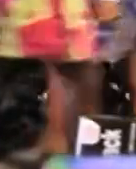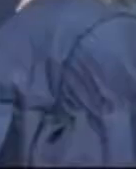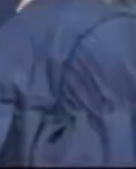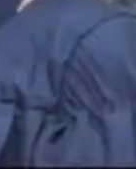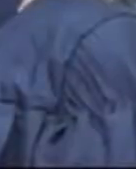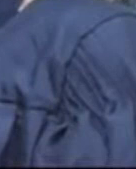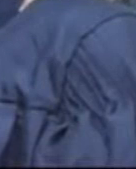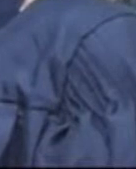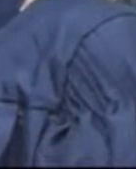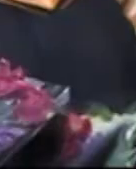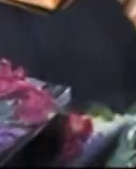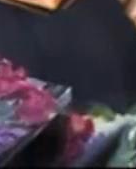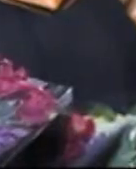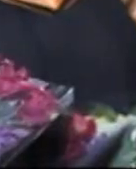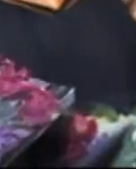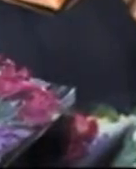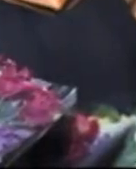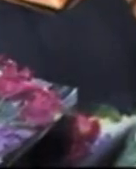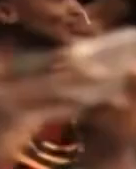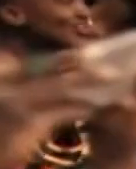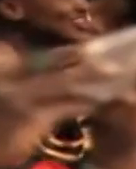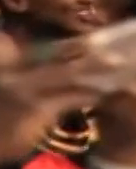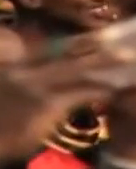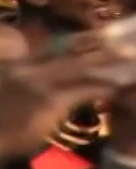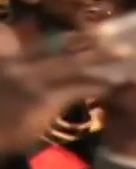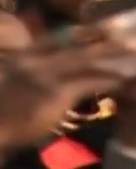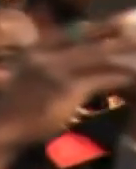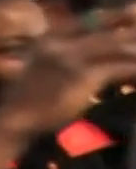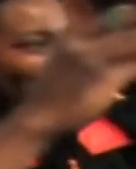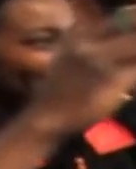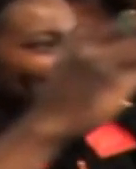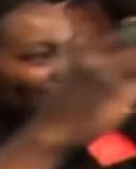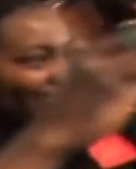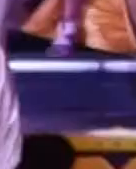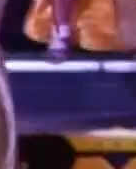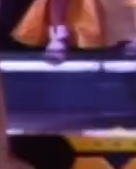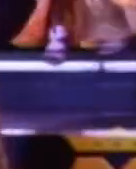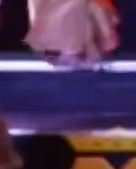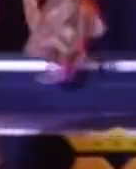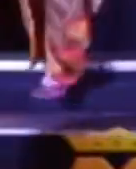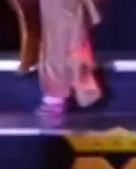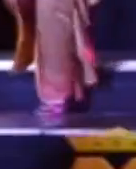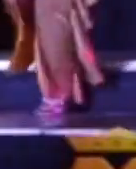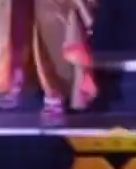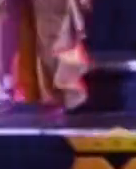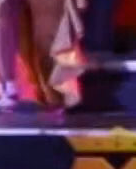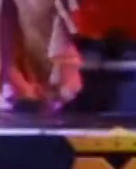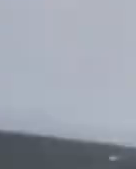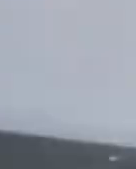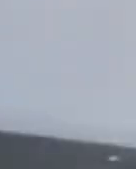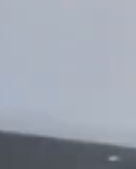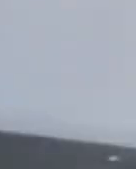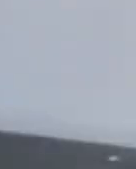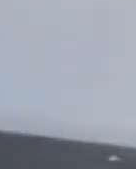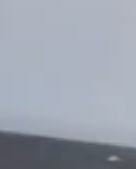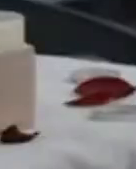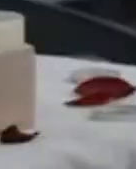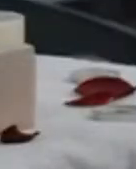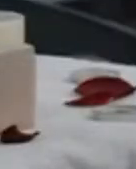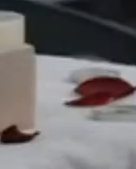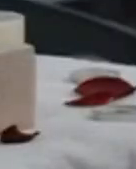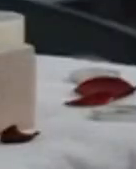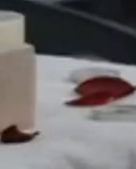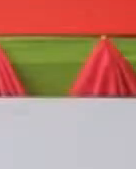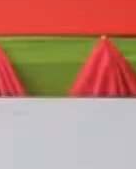and Meru. Did you know that we are a TVET-approved institution? We offer courses in fashion design, interior design and